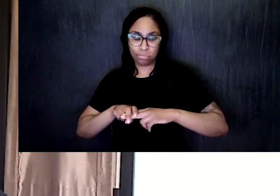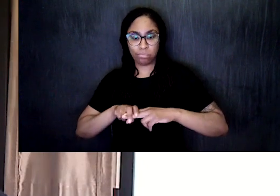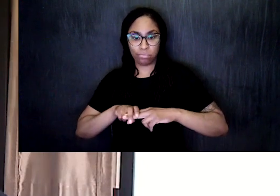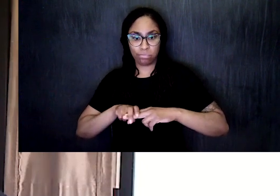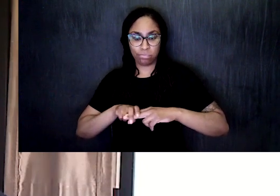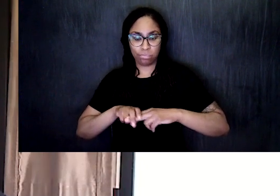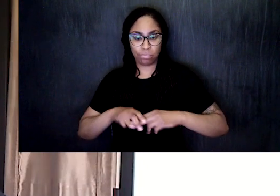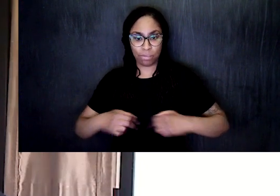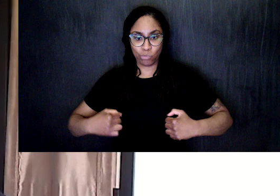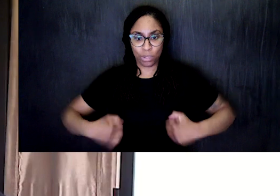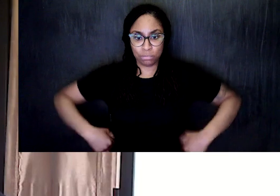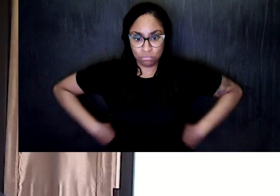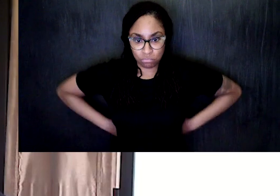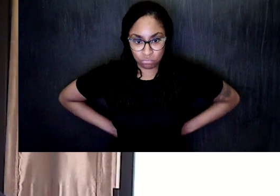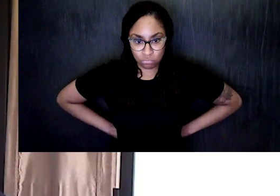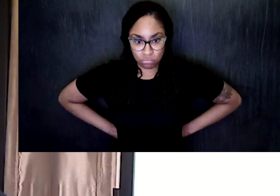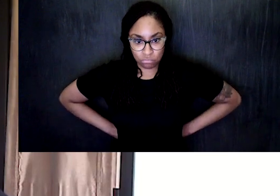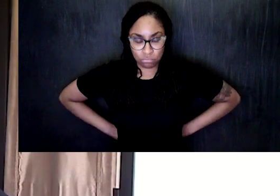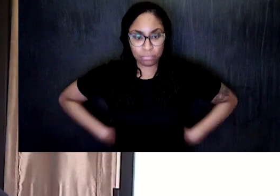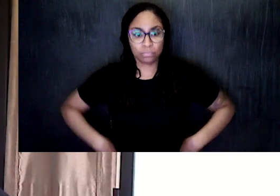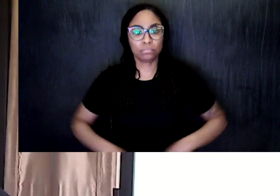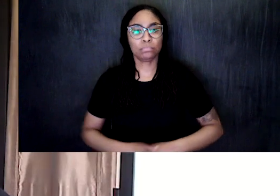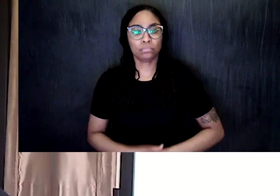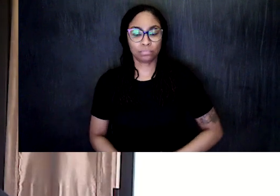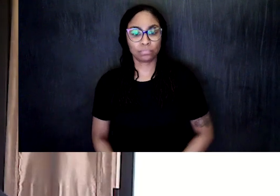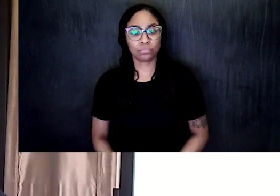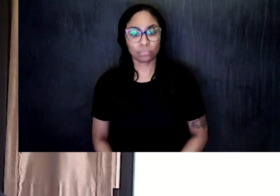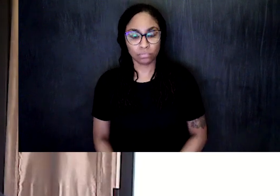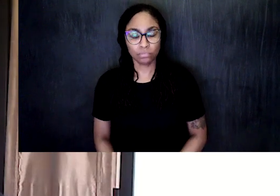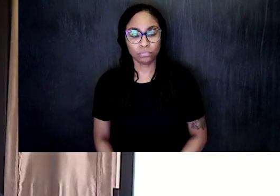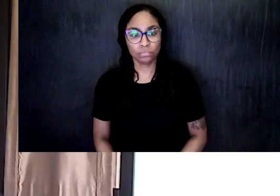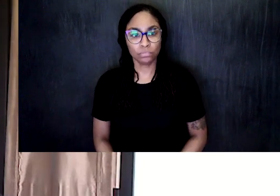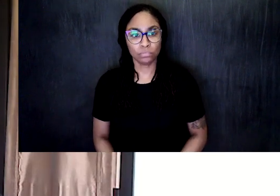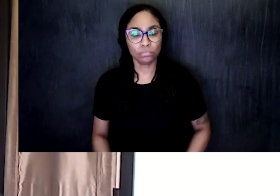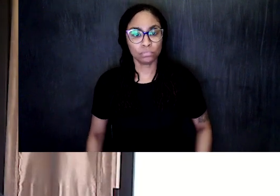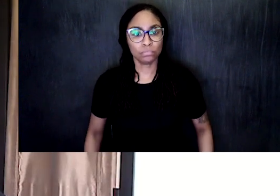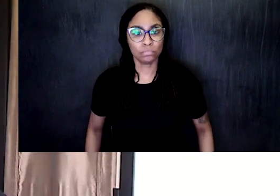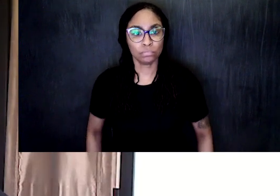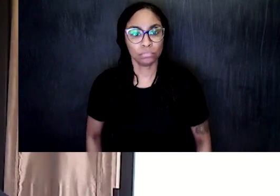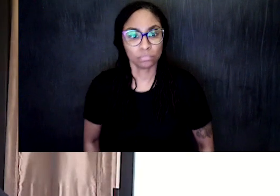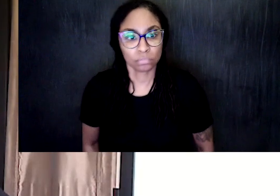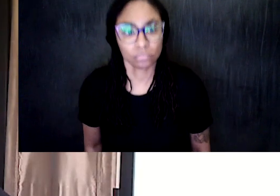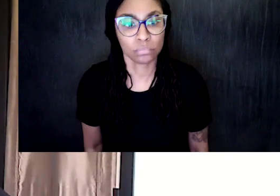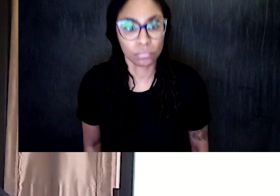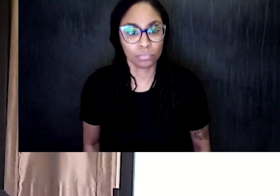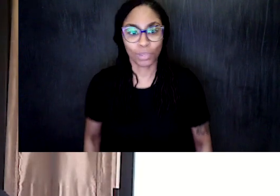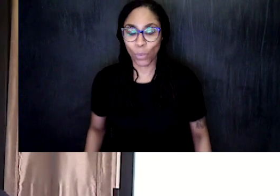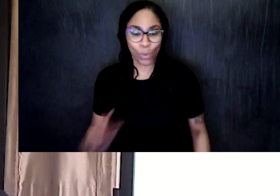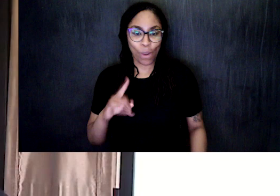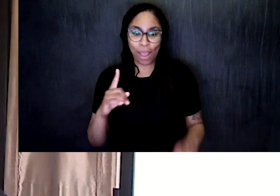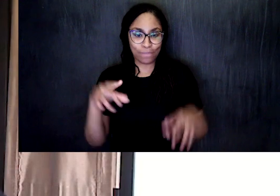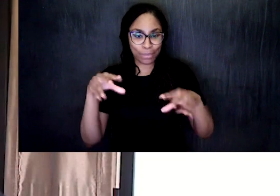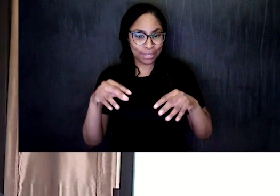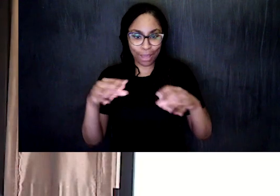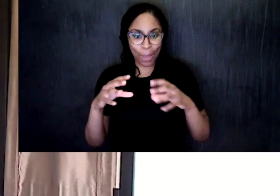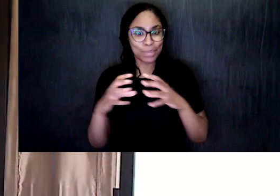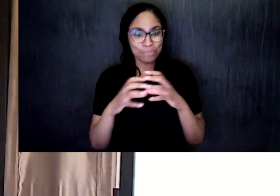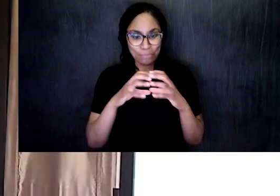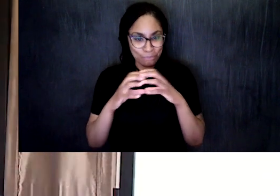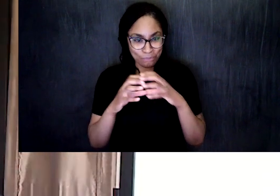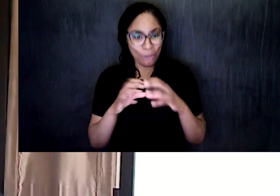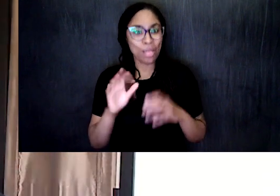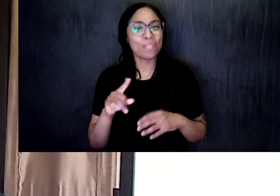body into your fists here. A little massage again. Since we're not working with the massage